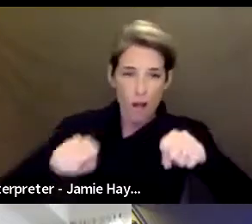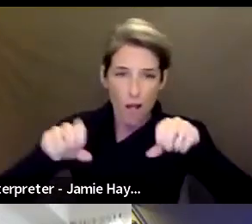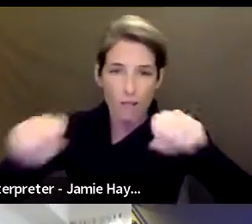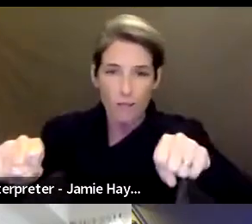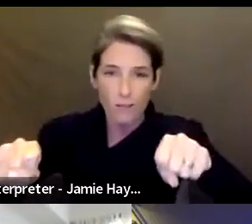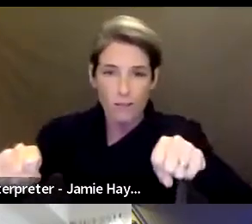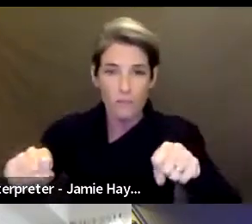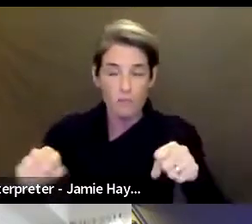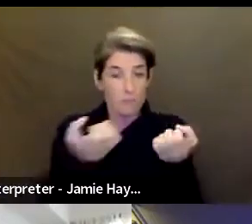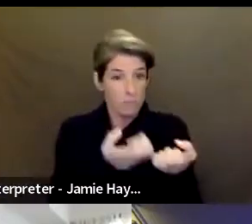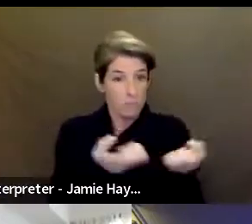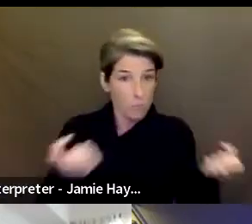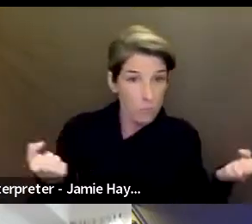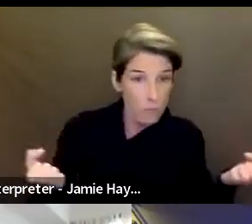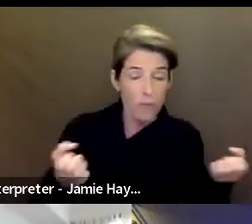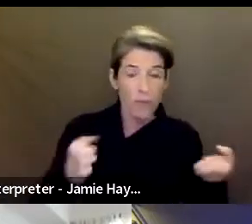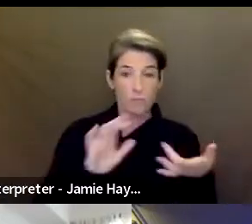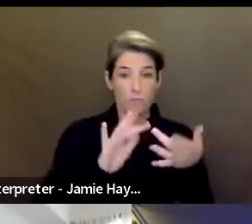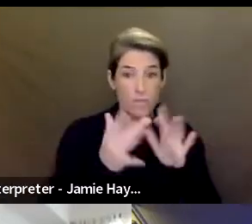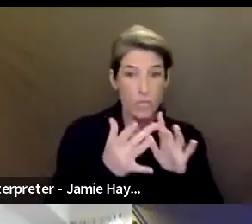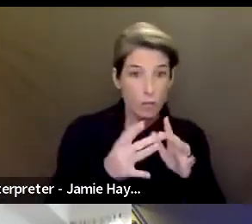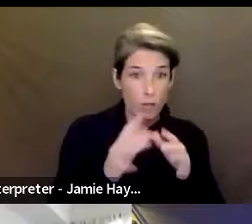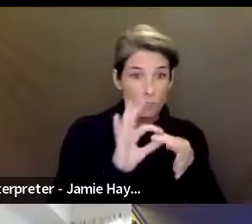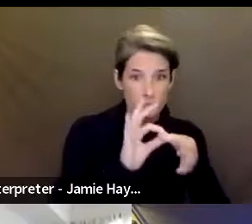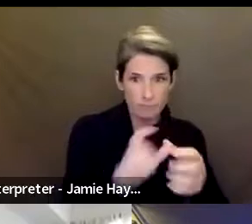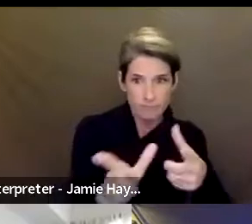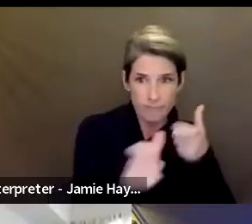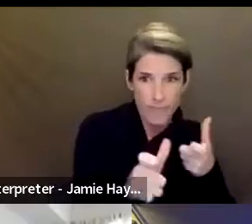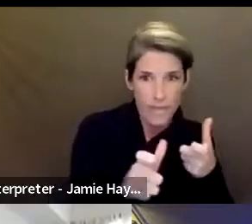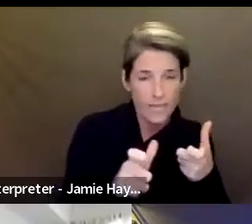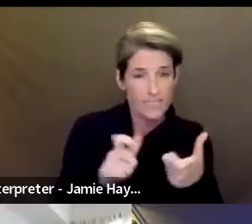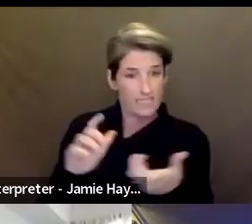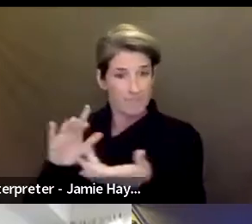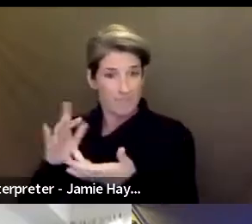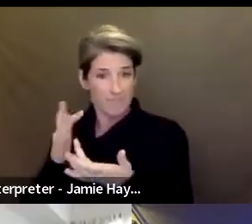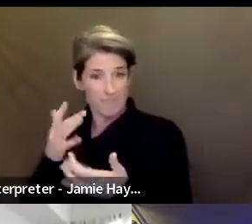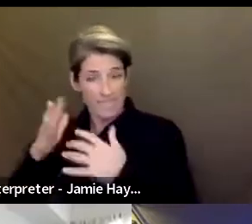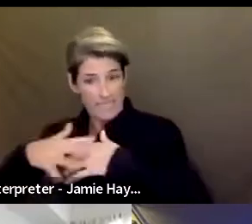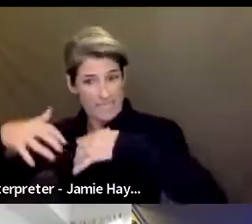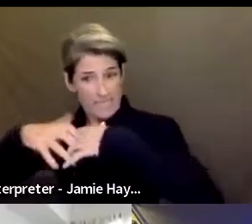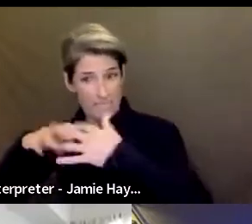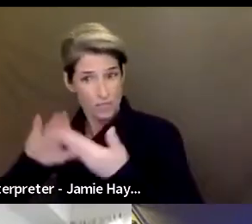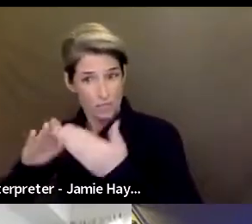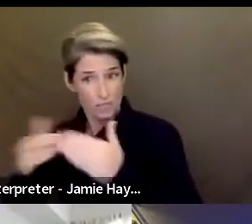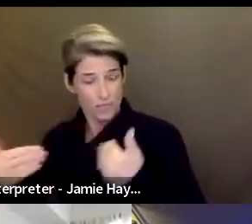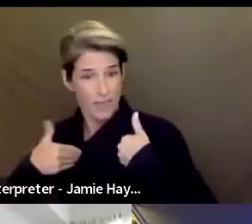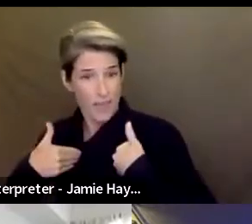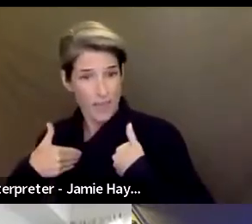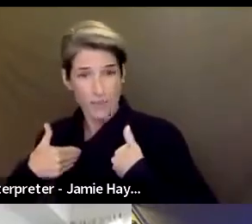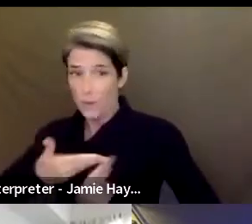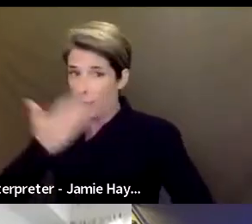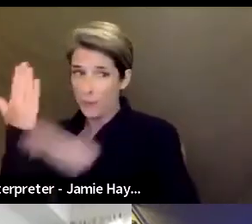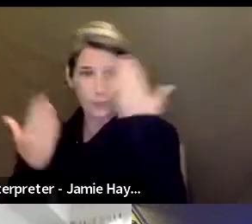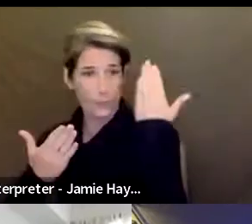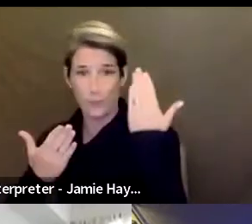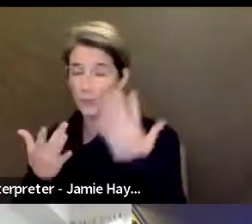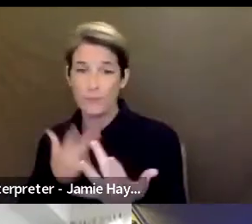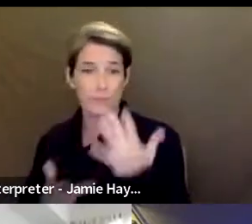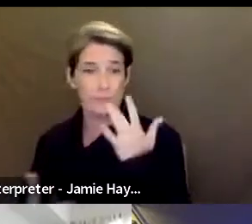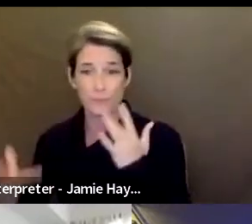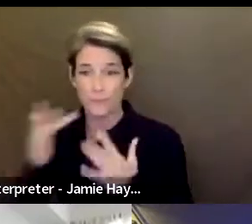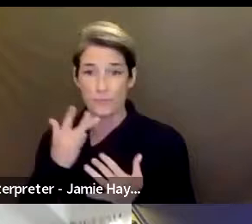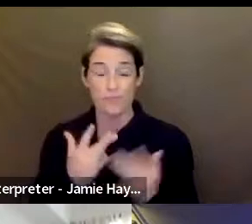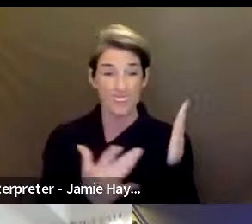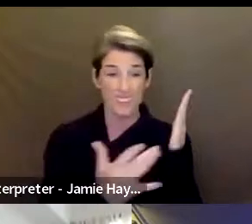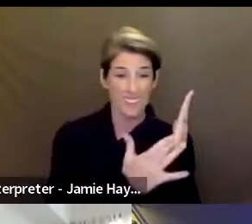and high-speed internet not available in many Indigenous communities. Even the technologies that are central to much of the art we make leave